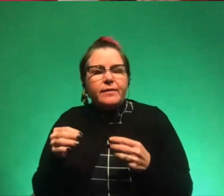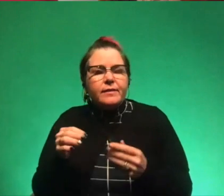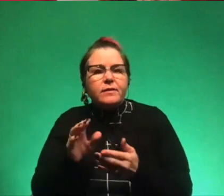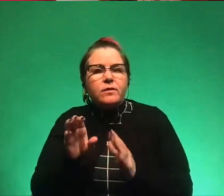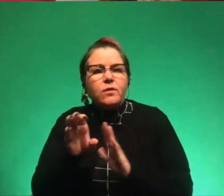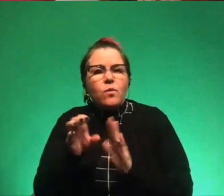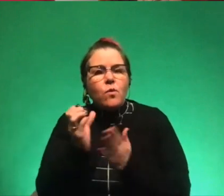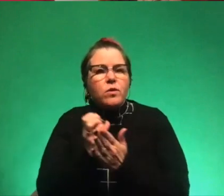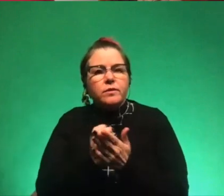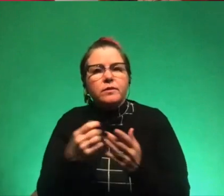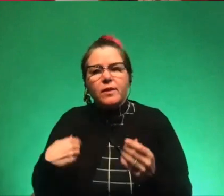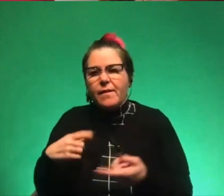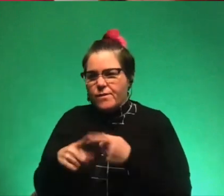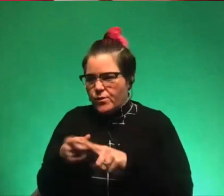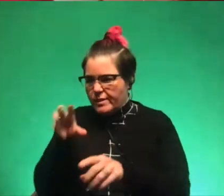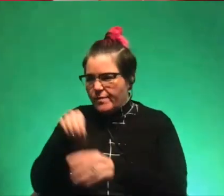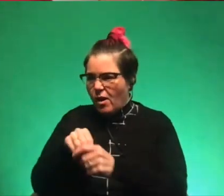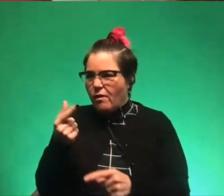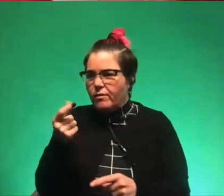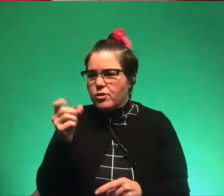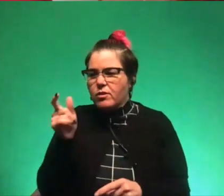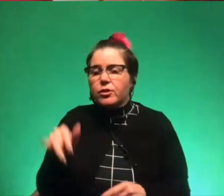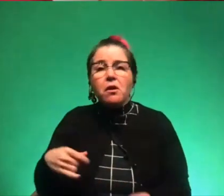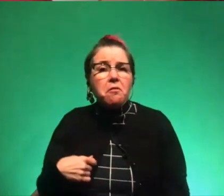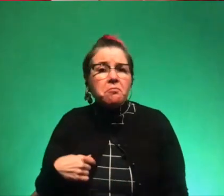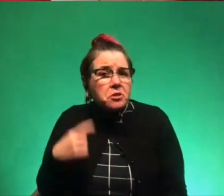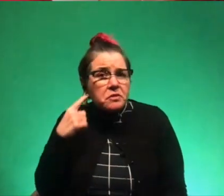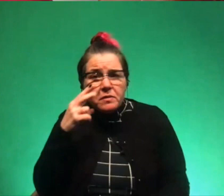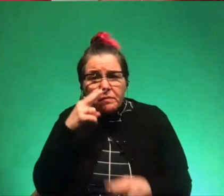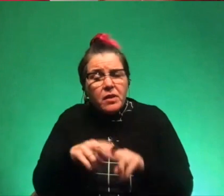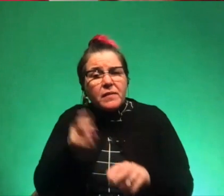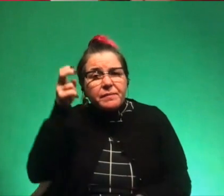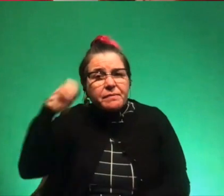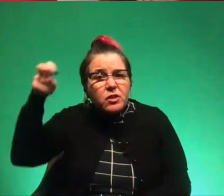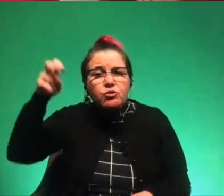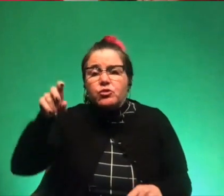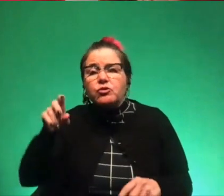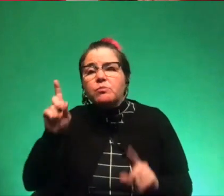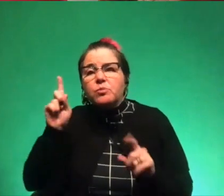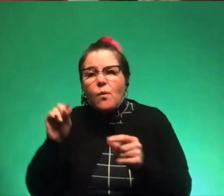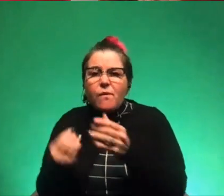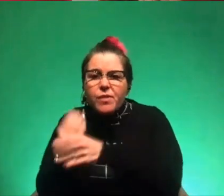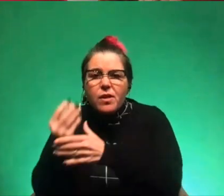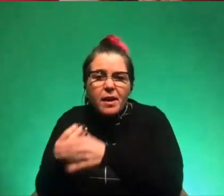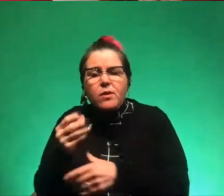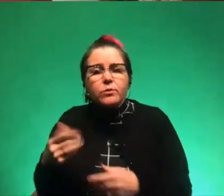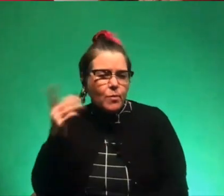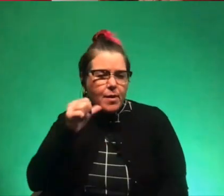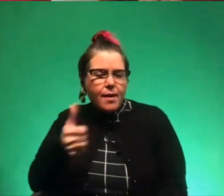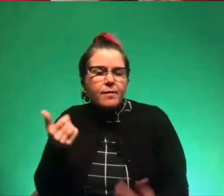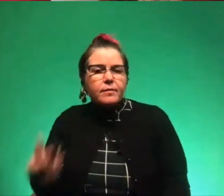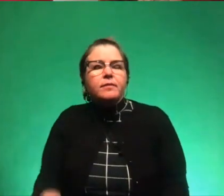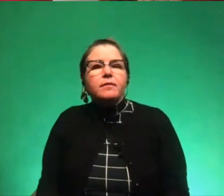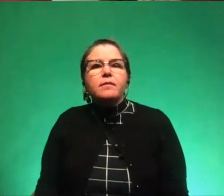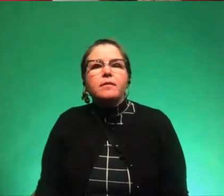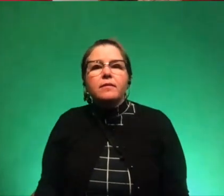And I had some friends doing geology, and I thought, yeah, that sounds kind of fun. They do field trips and learn about volcanoes, and yeah, why not? And I kind of